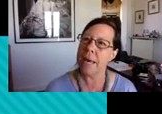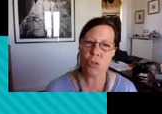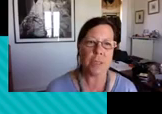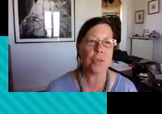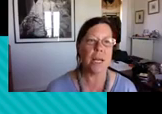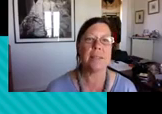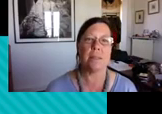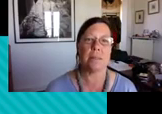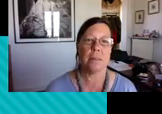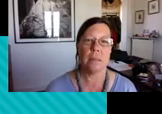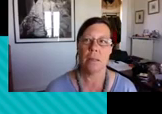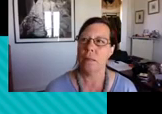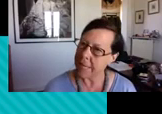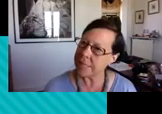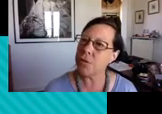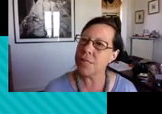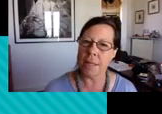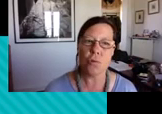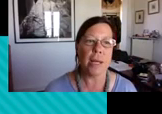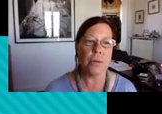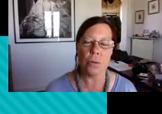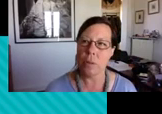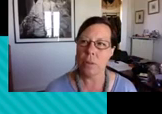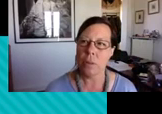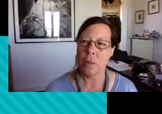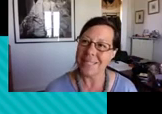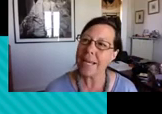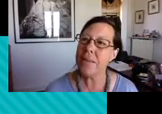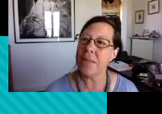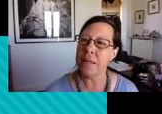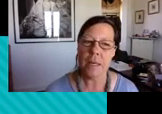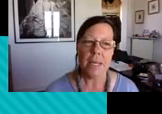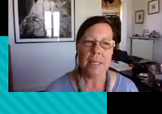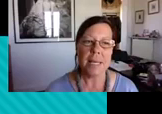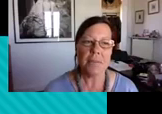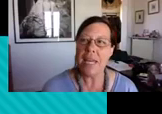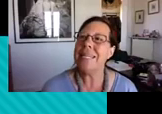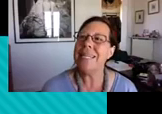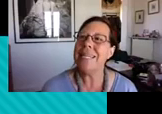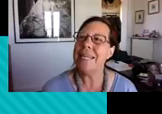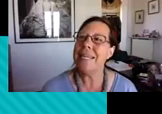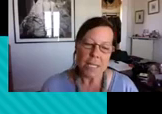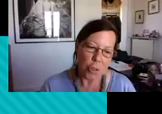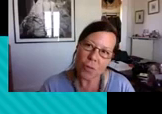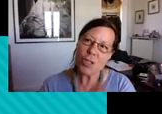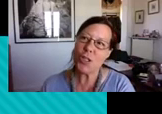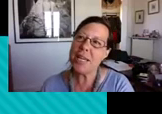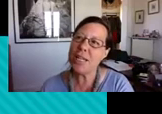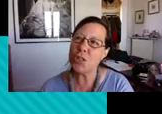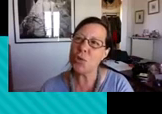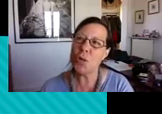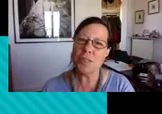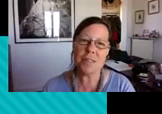actually managing this crisis. That's the first thing they're trying to do. The second thing is that if they can divert